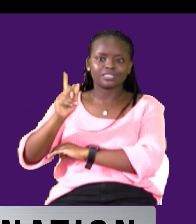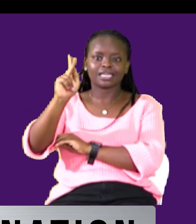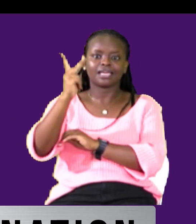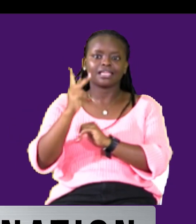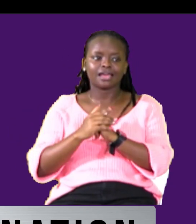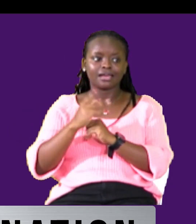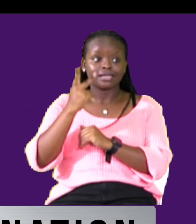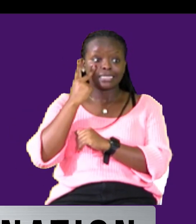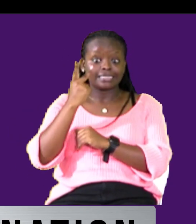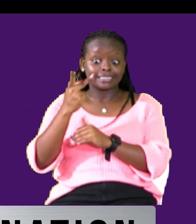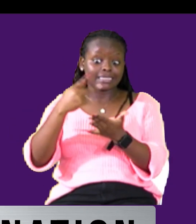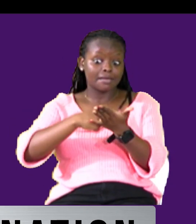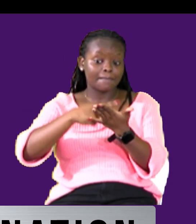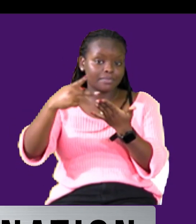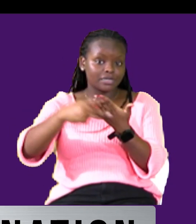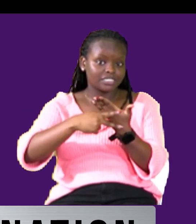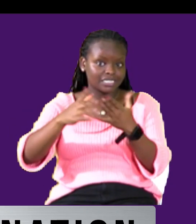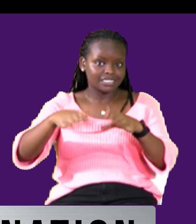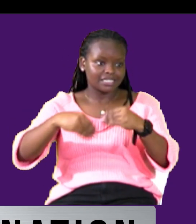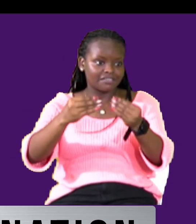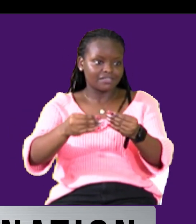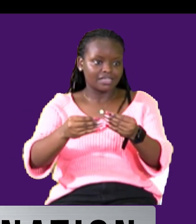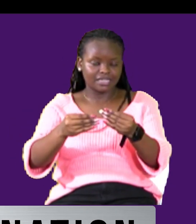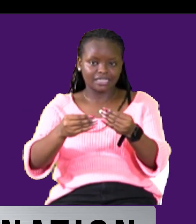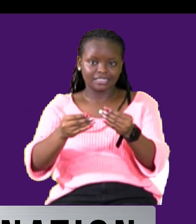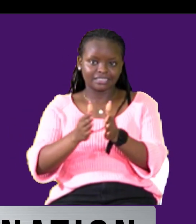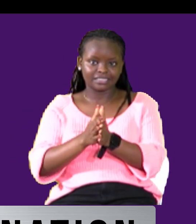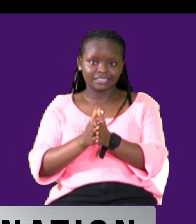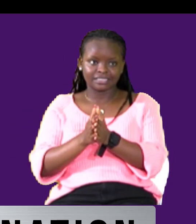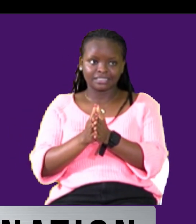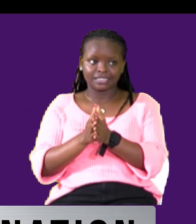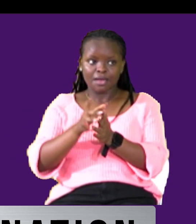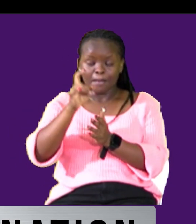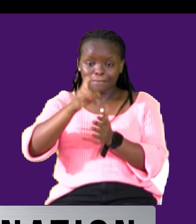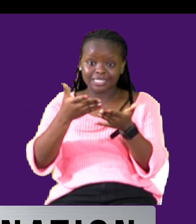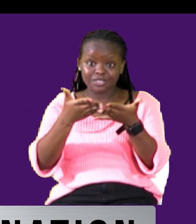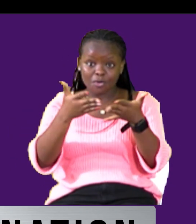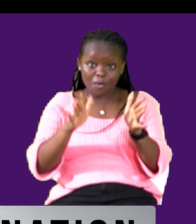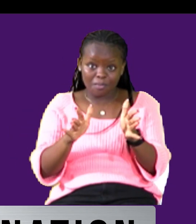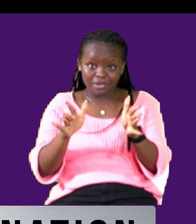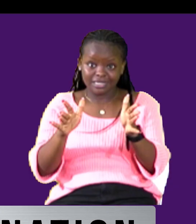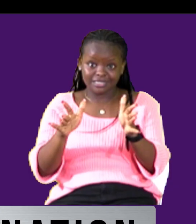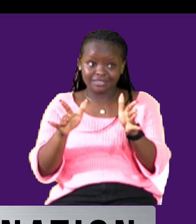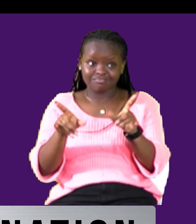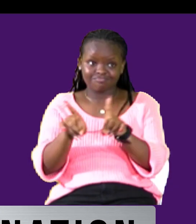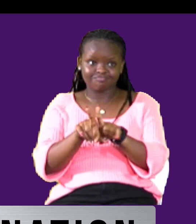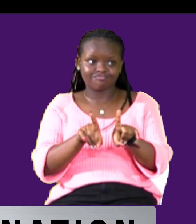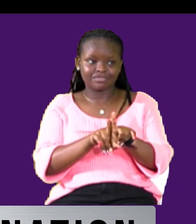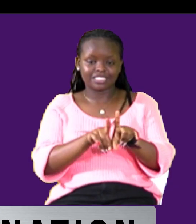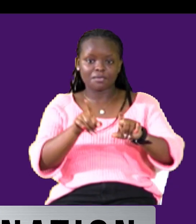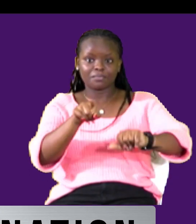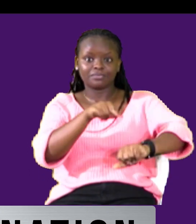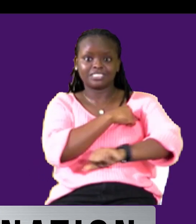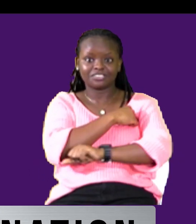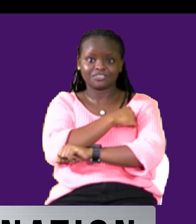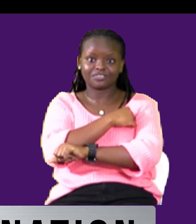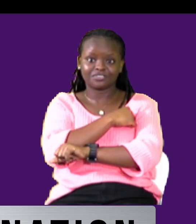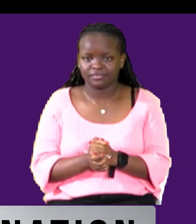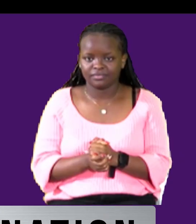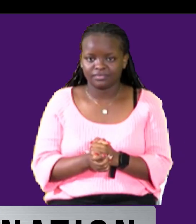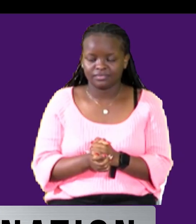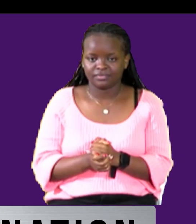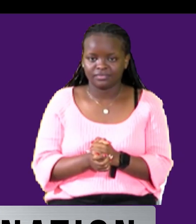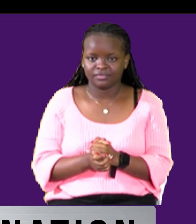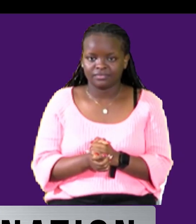president was opening. That the project that are supposed to be open, like sub-chief, DO, DC, and the chief. Like